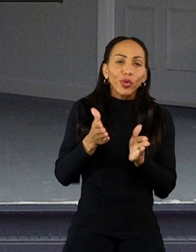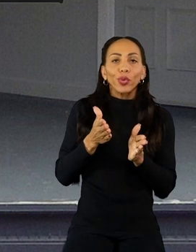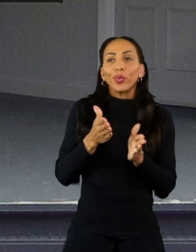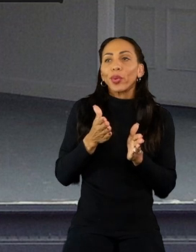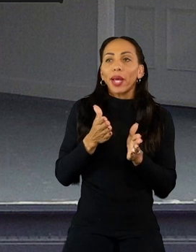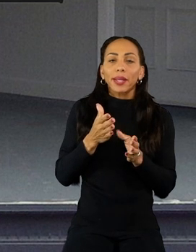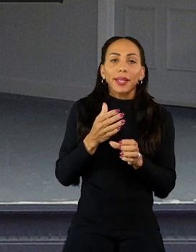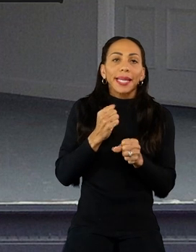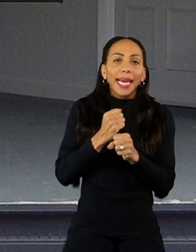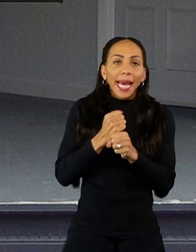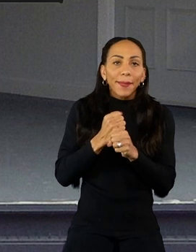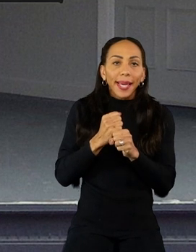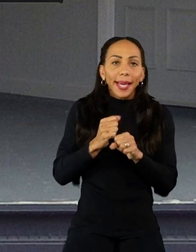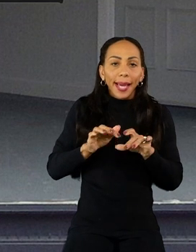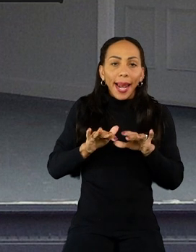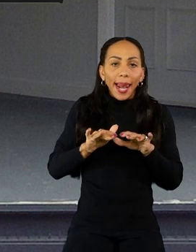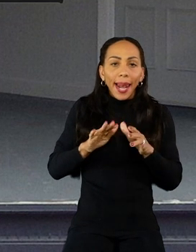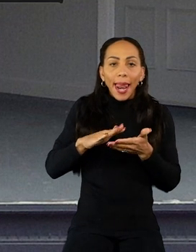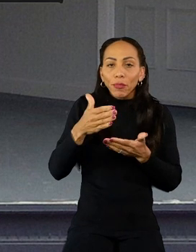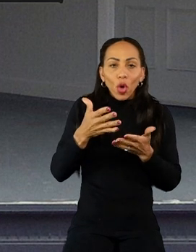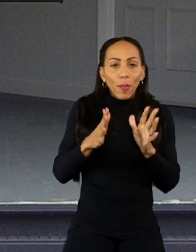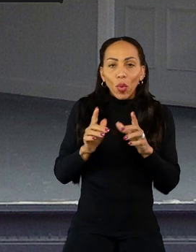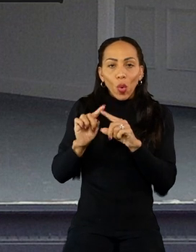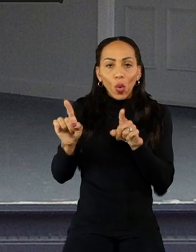gaming laptops, other things, all those sorts of